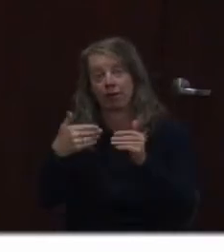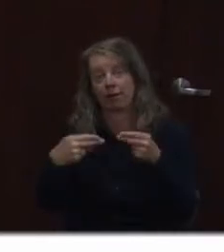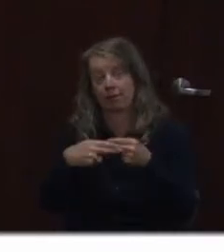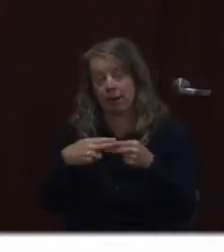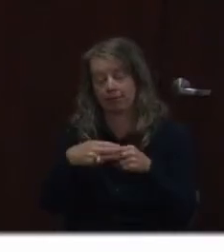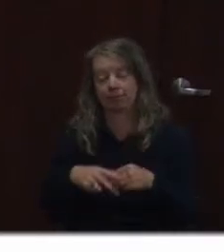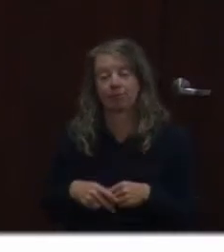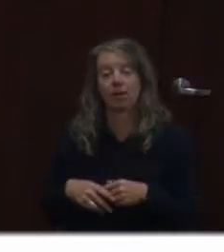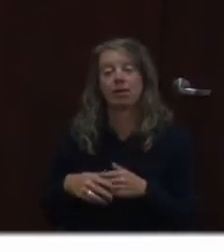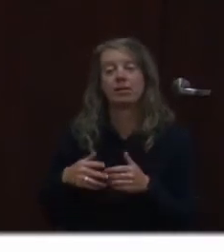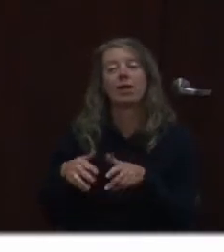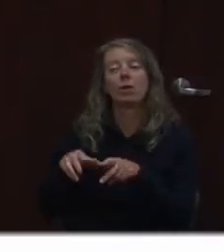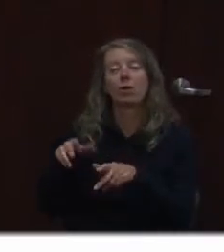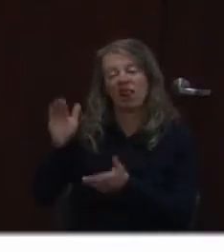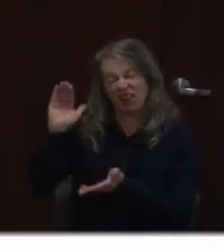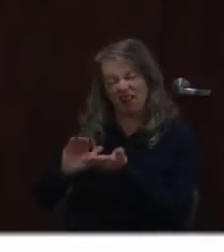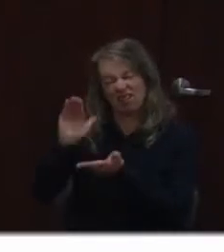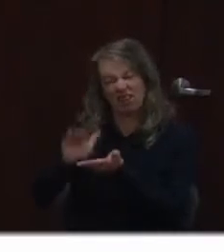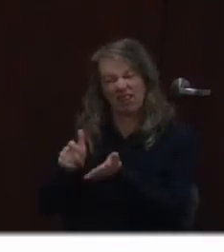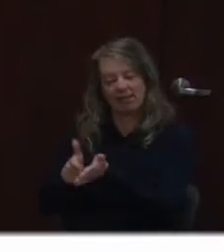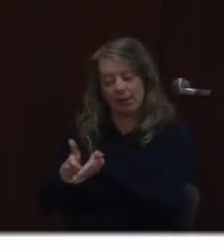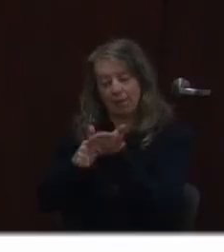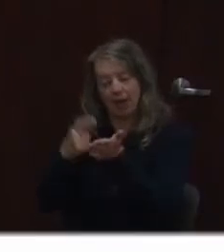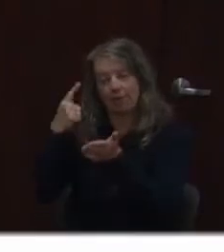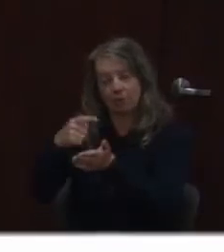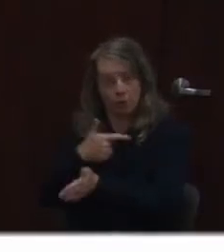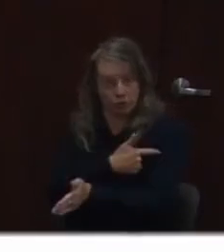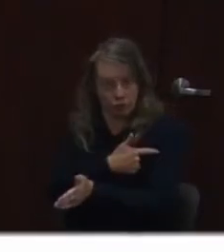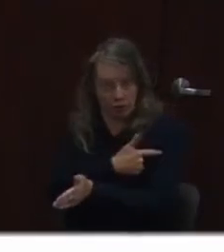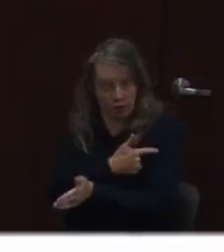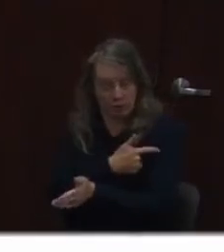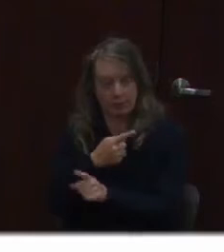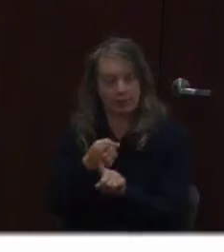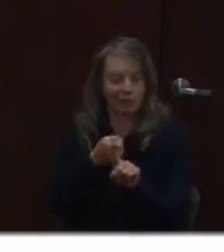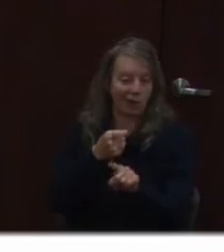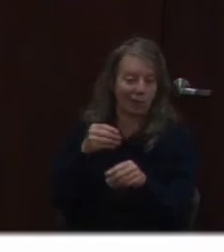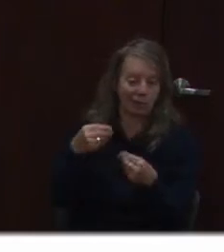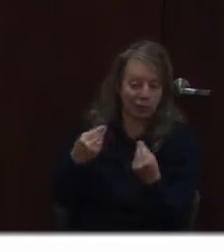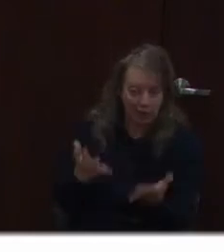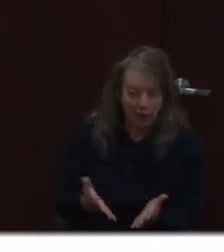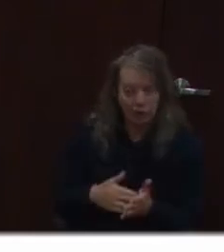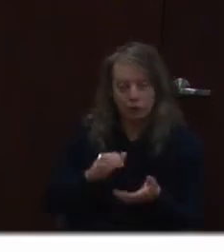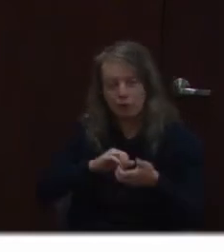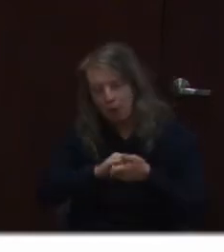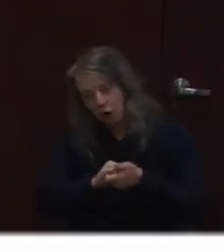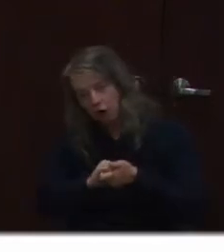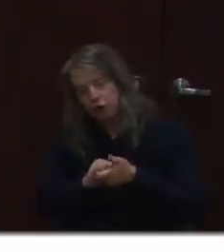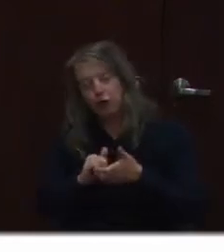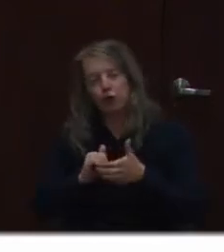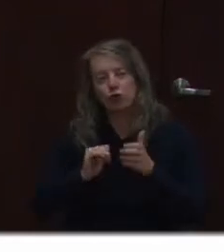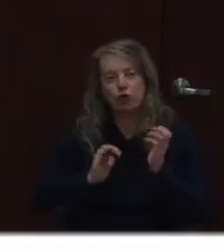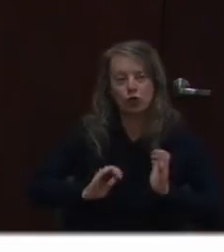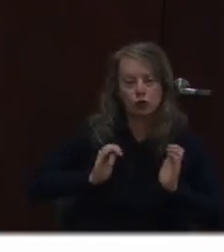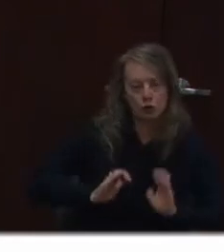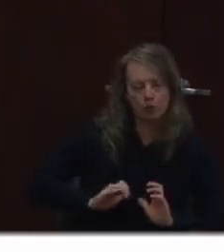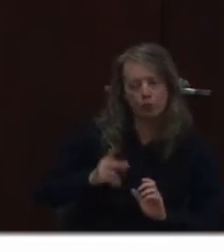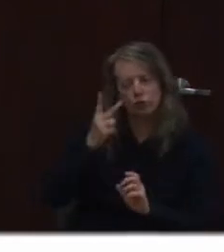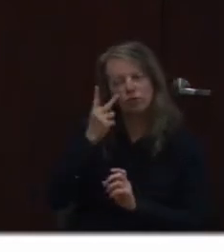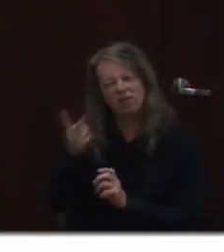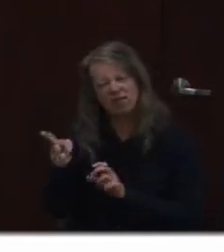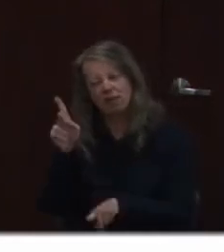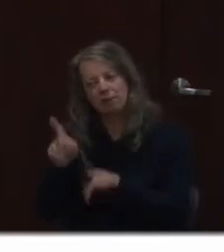demand has waned, anecdotally from providers, from partners, and consumers alike, we are noticing a switch to valuing